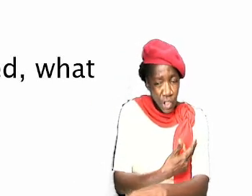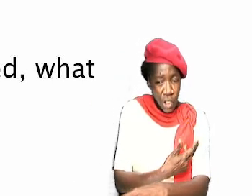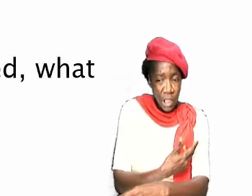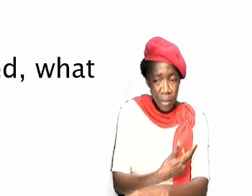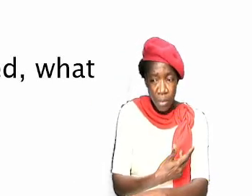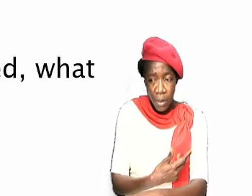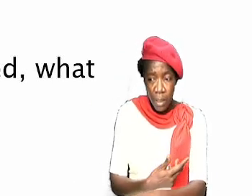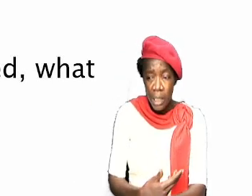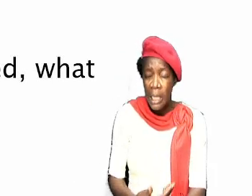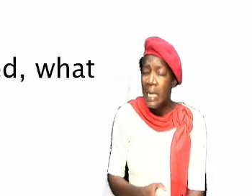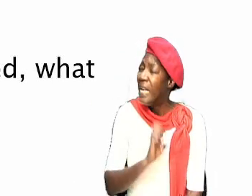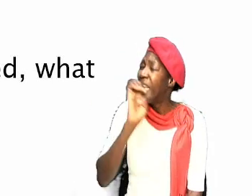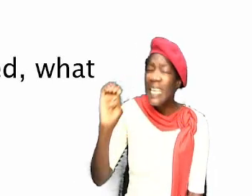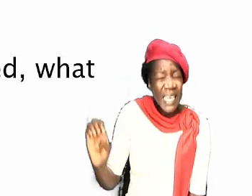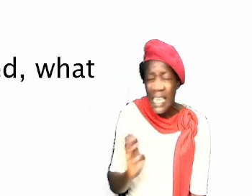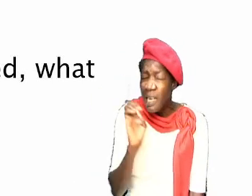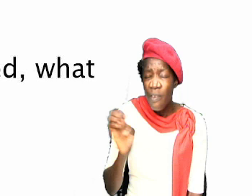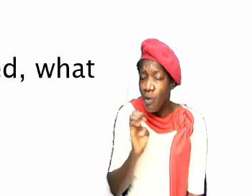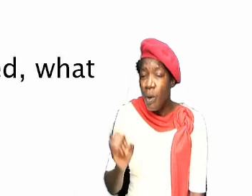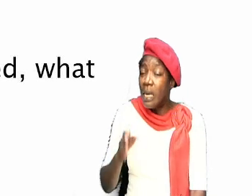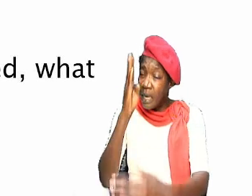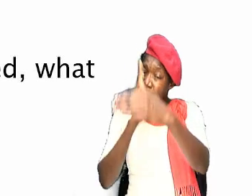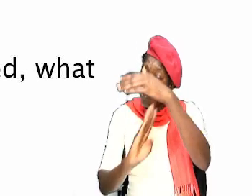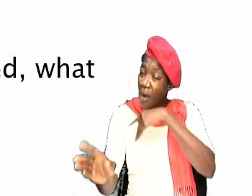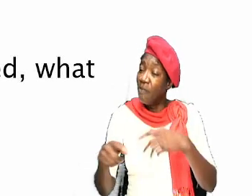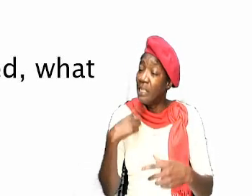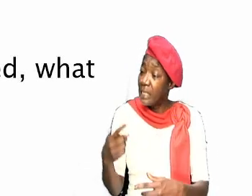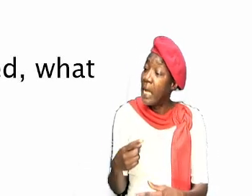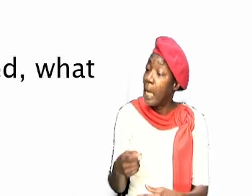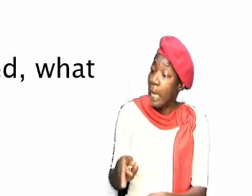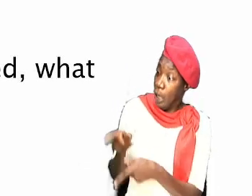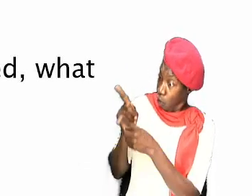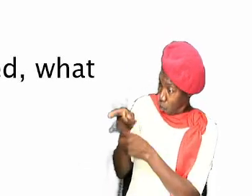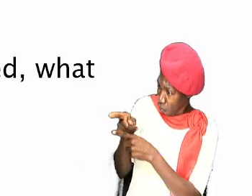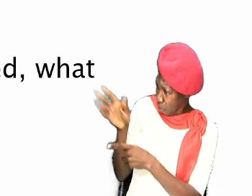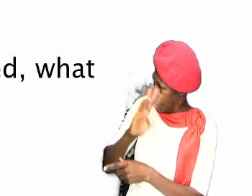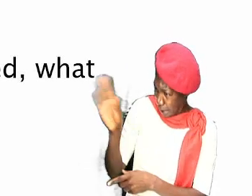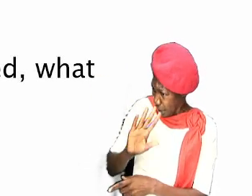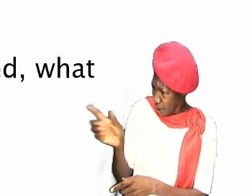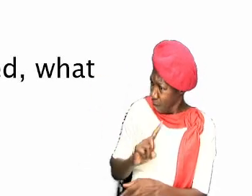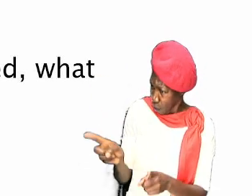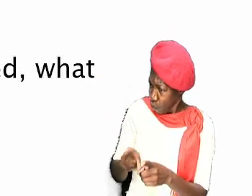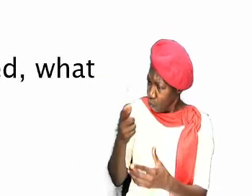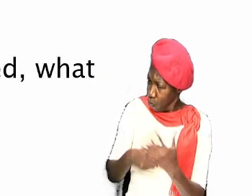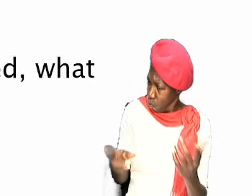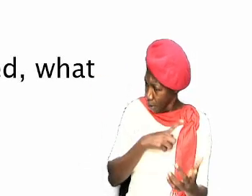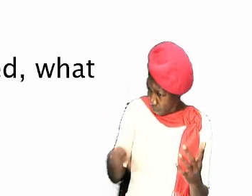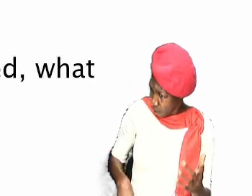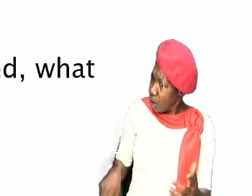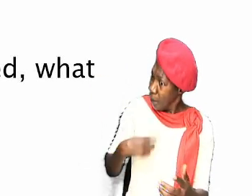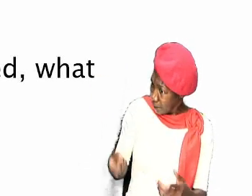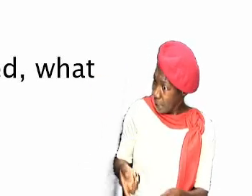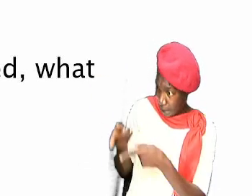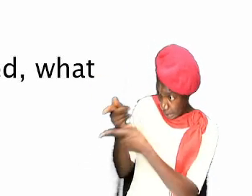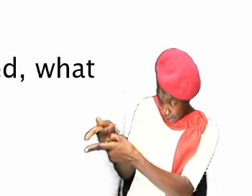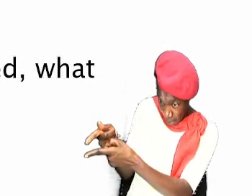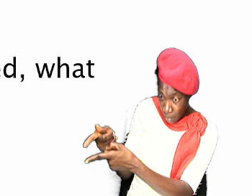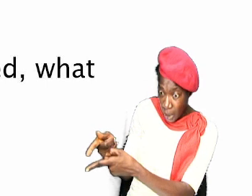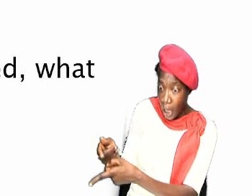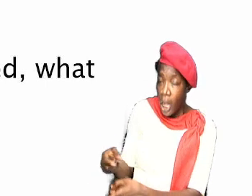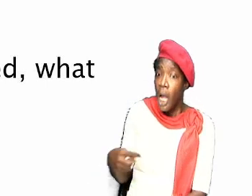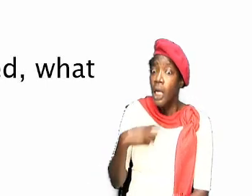And even when the prophet told him, you did not carry out the command of the Lord, he said, yes,